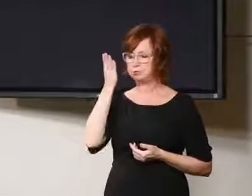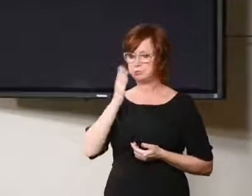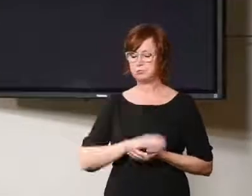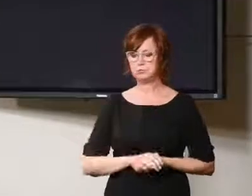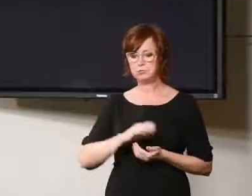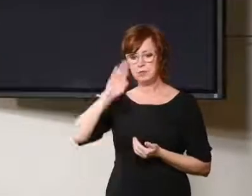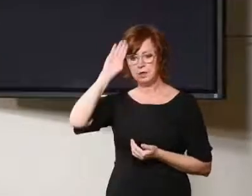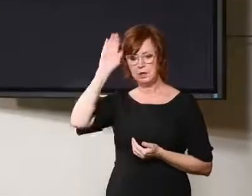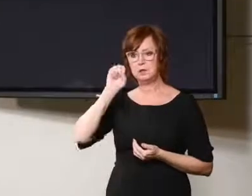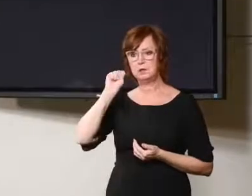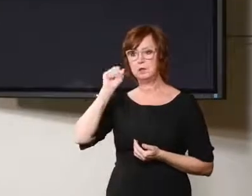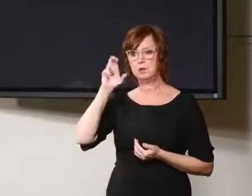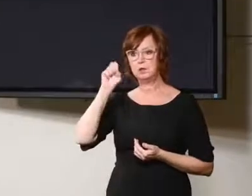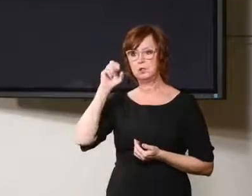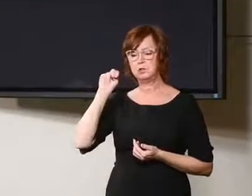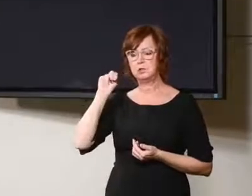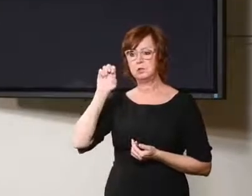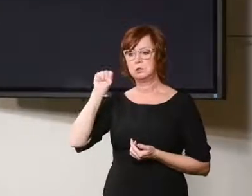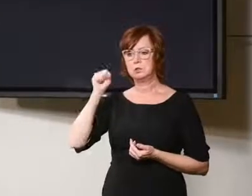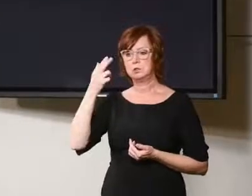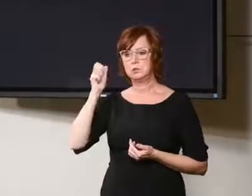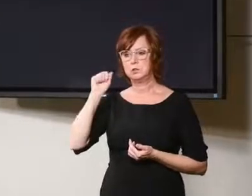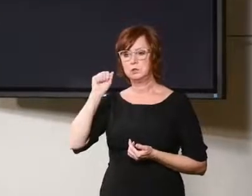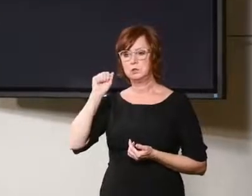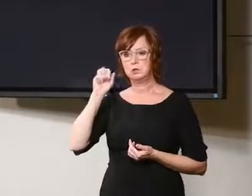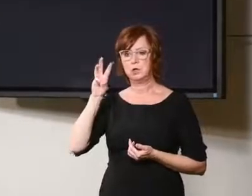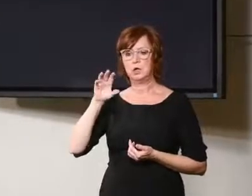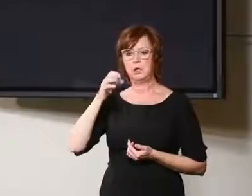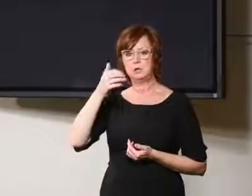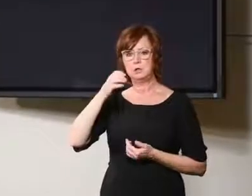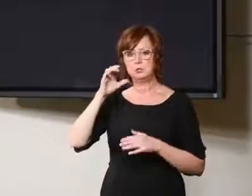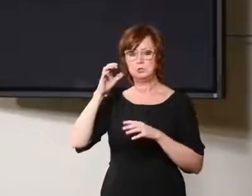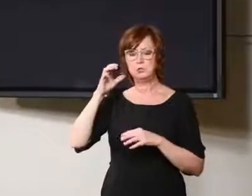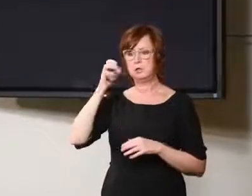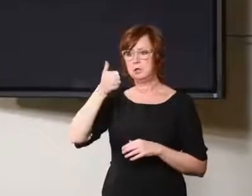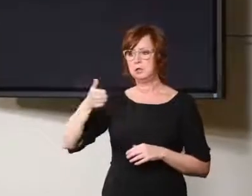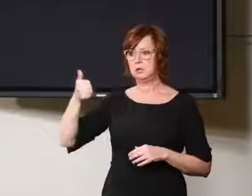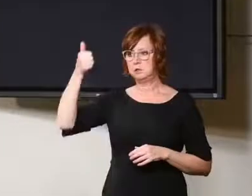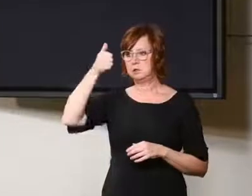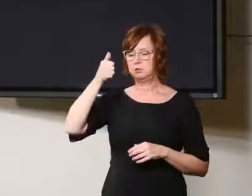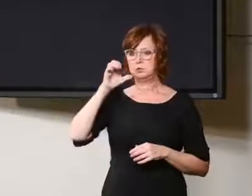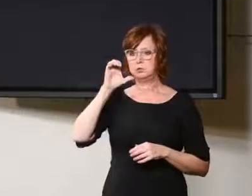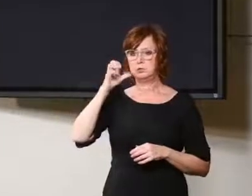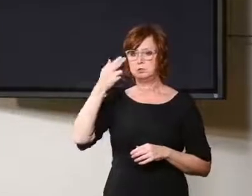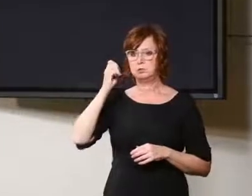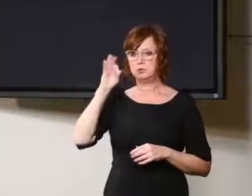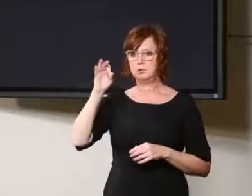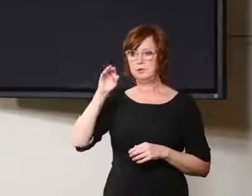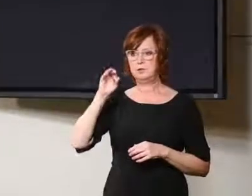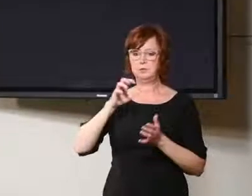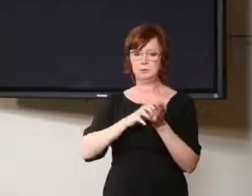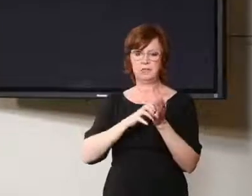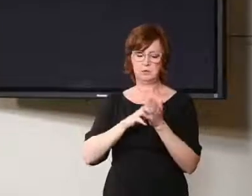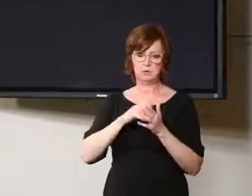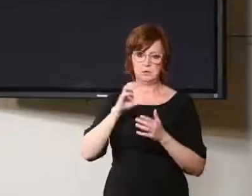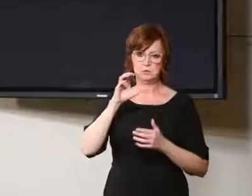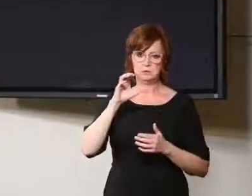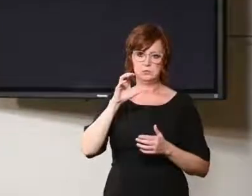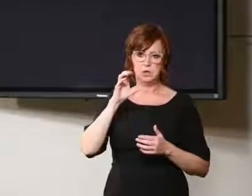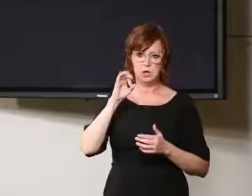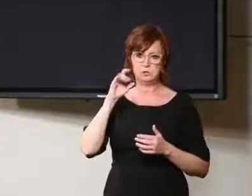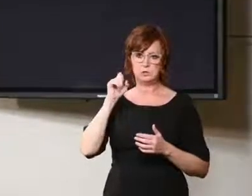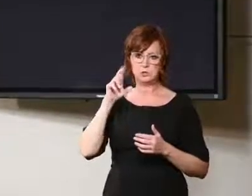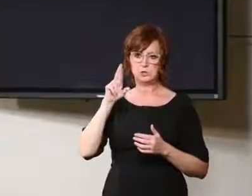Hi, it's Susan Shaw, Chief Medical Officer with the Saskatchewan Health Authority. I just want to add to Dr. Premier Mo's